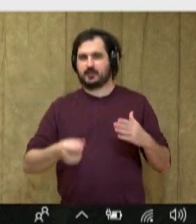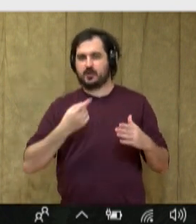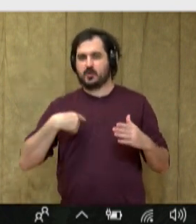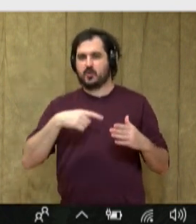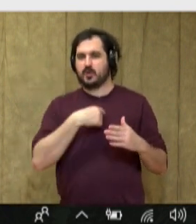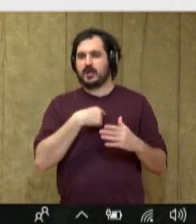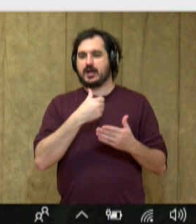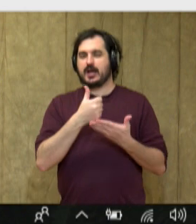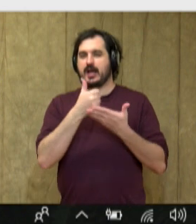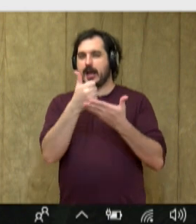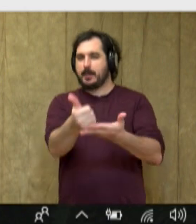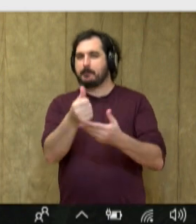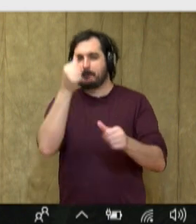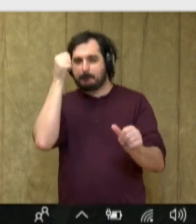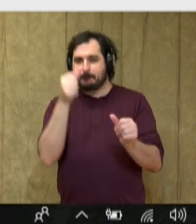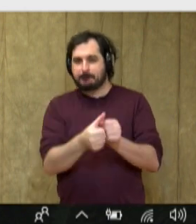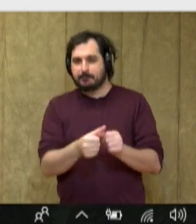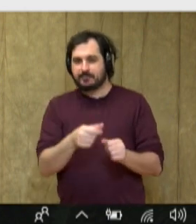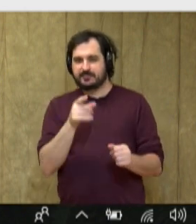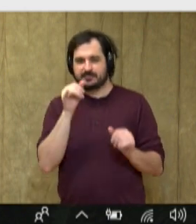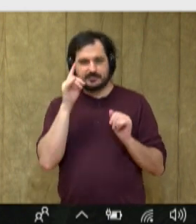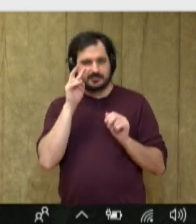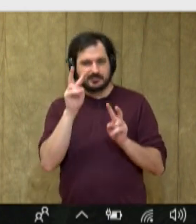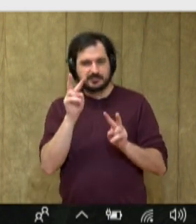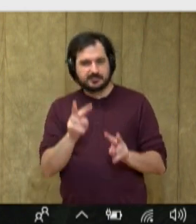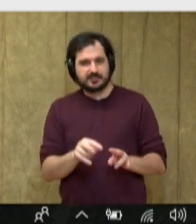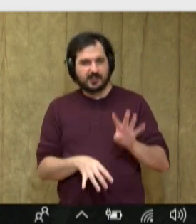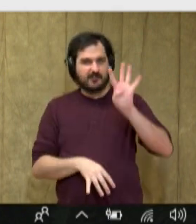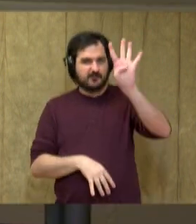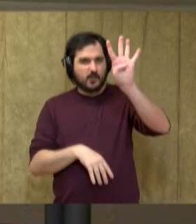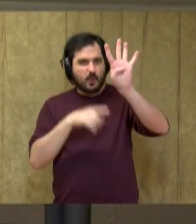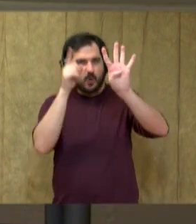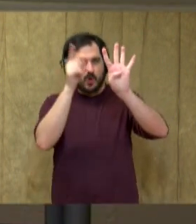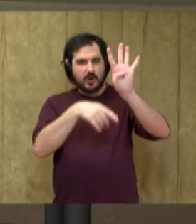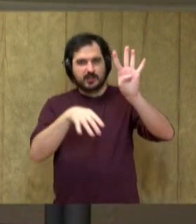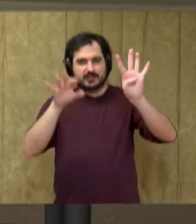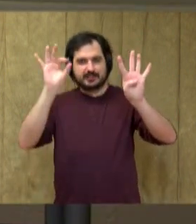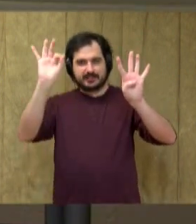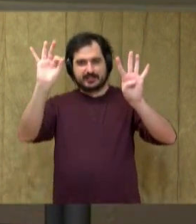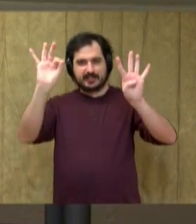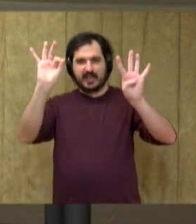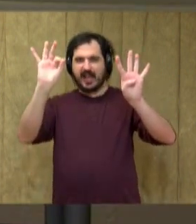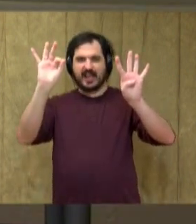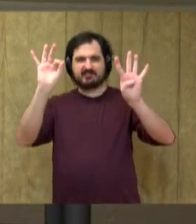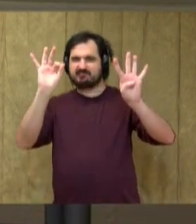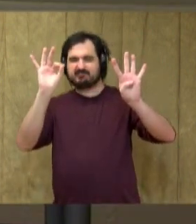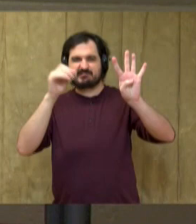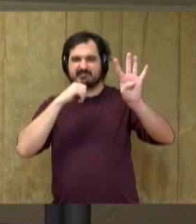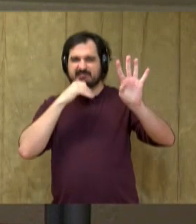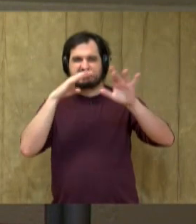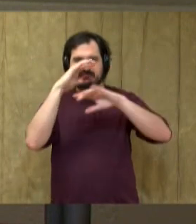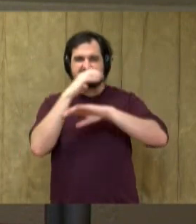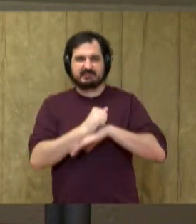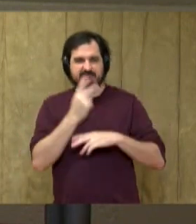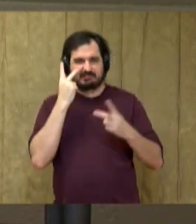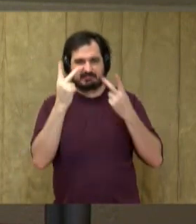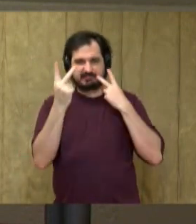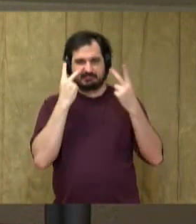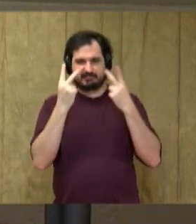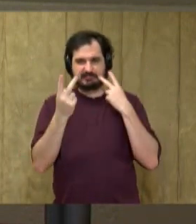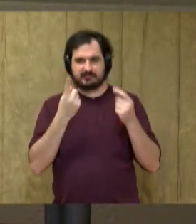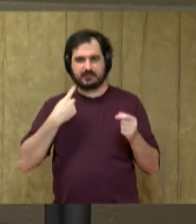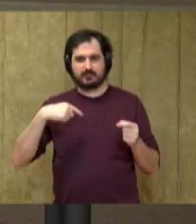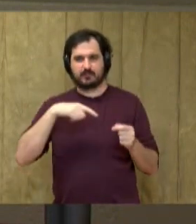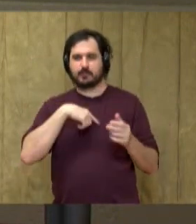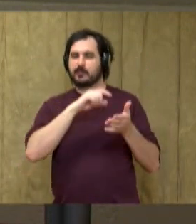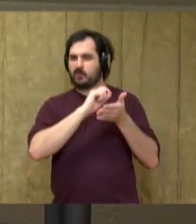see here, these fractions are kind of wonky looking. We're not used to seeing them like that, but that's okay. That's another way you can look at fractions. So I'm just gonna write them out like you're